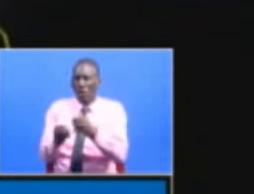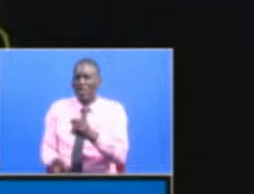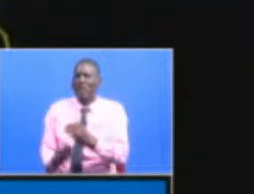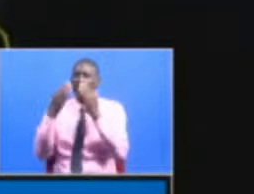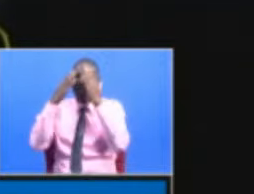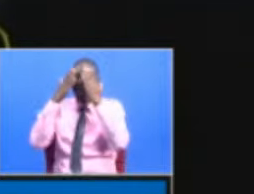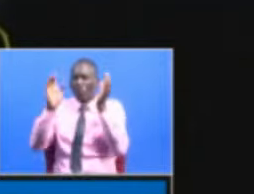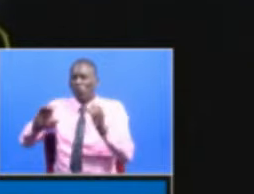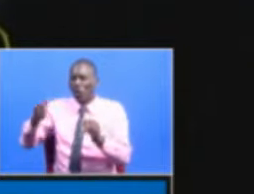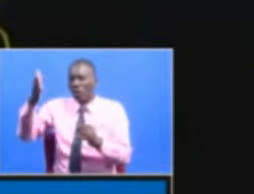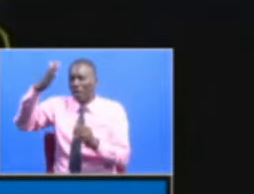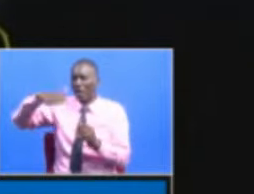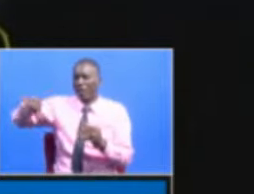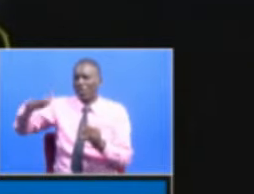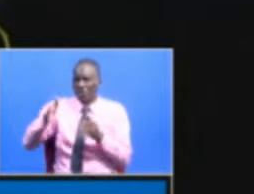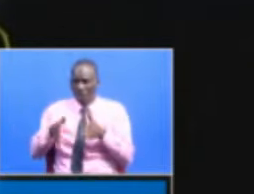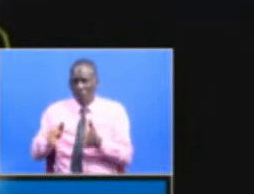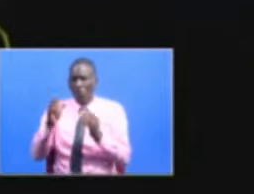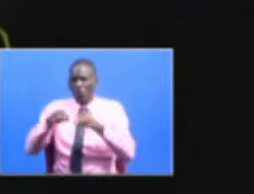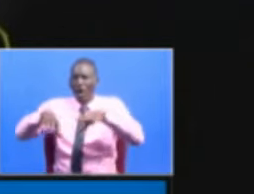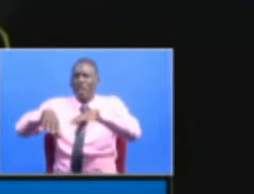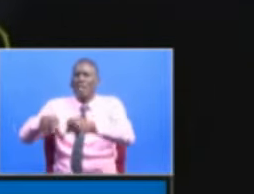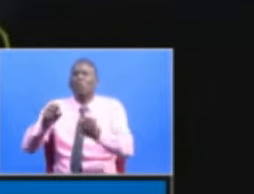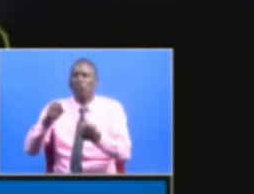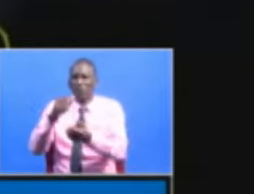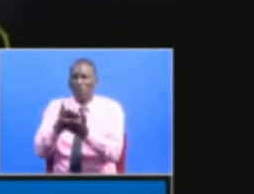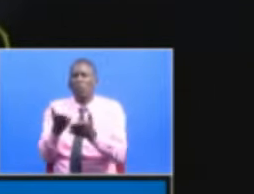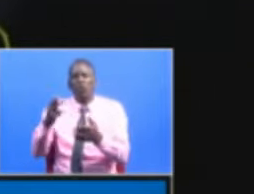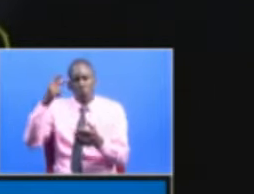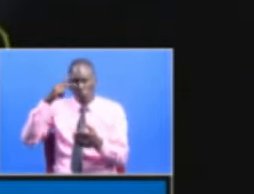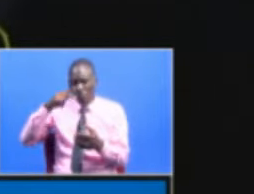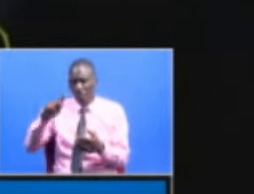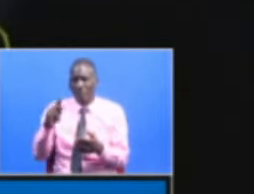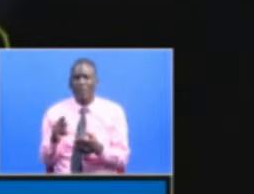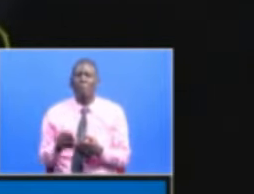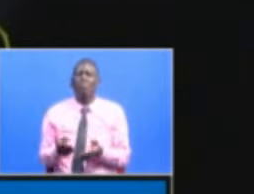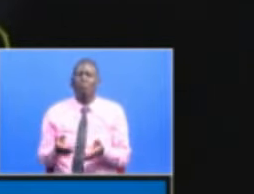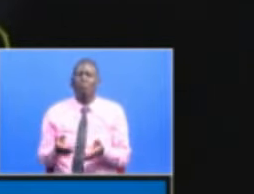county assembly in terms of adoption of some of these policies. To the County Climate